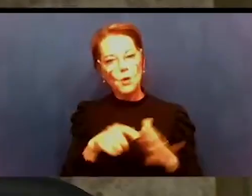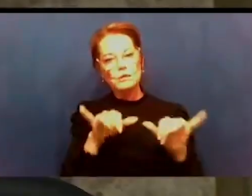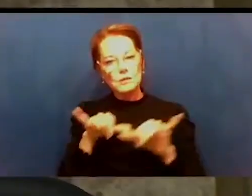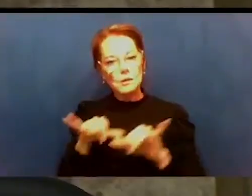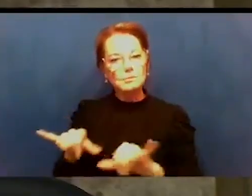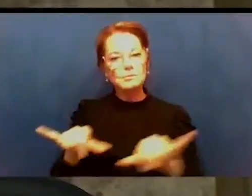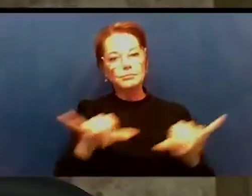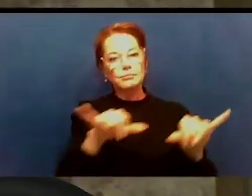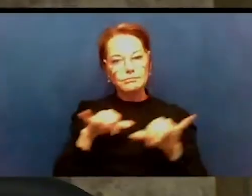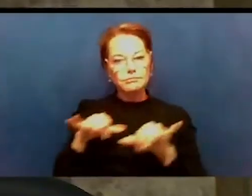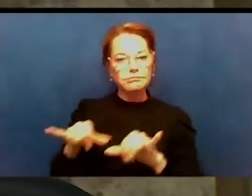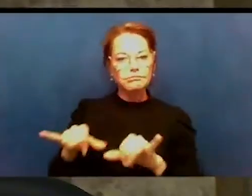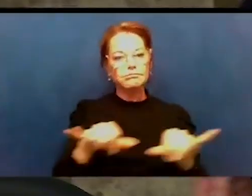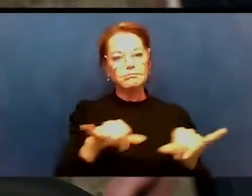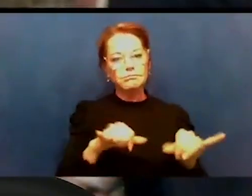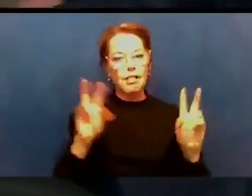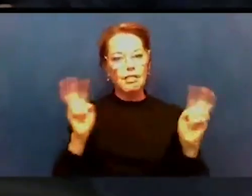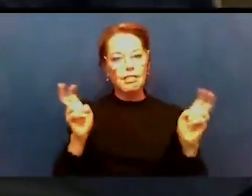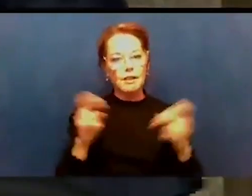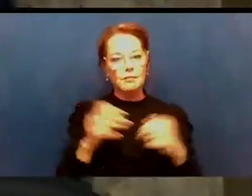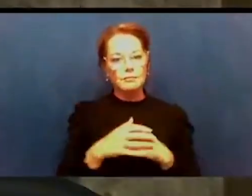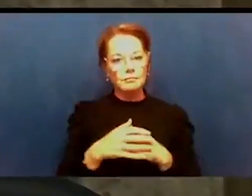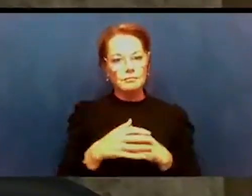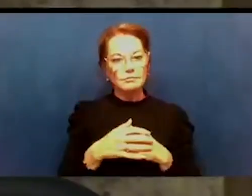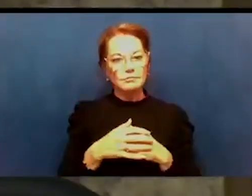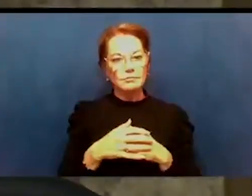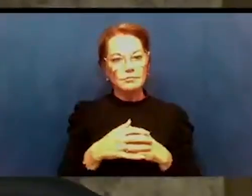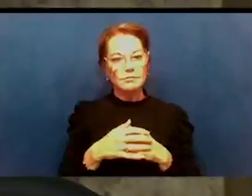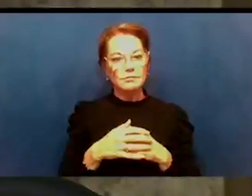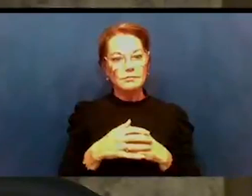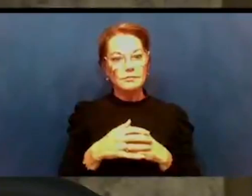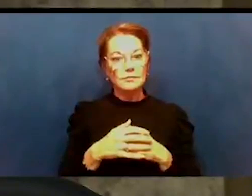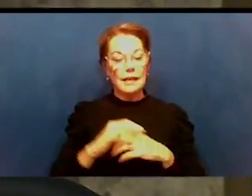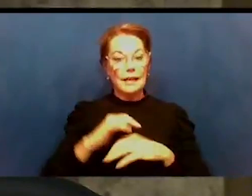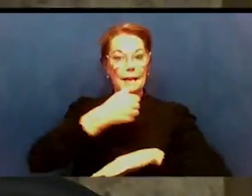is implementation is as important as vision.